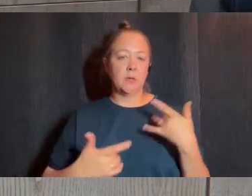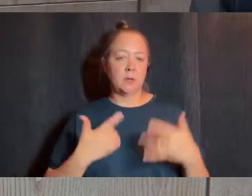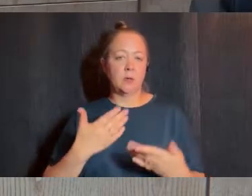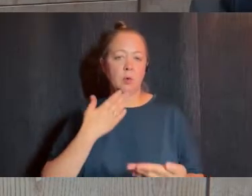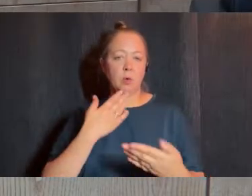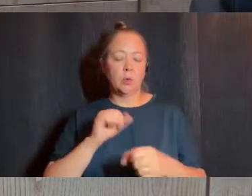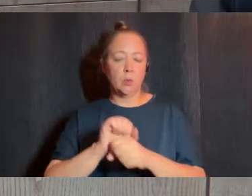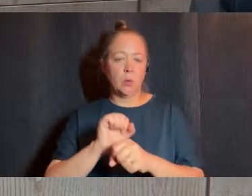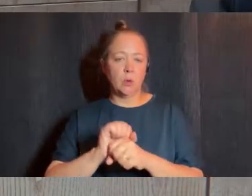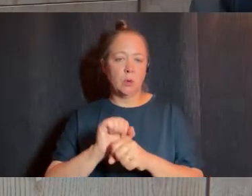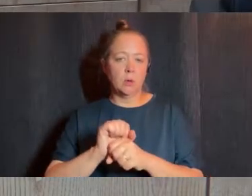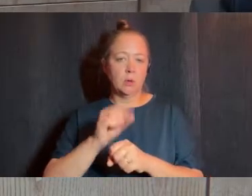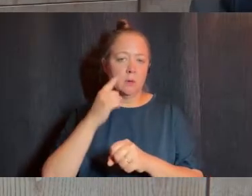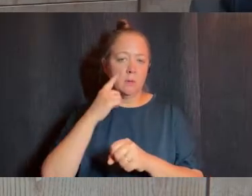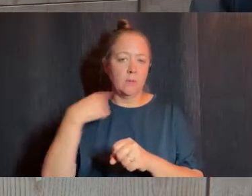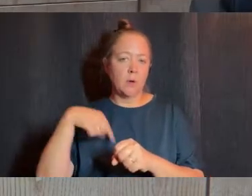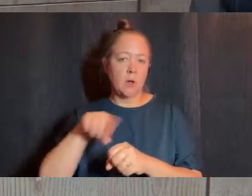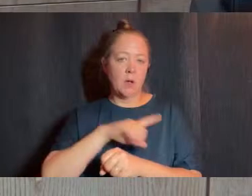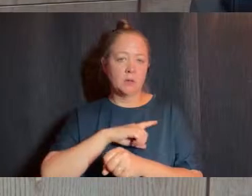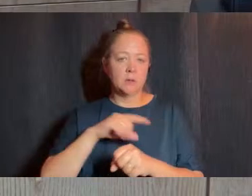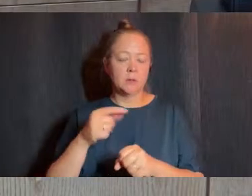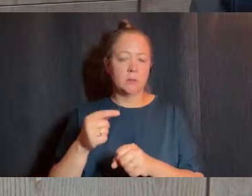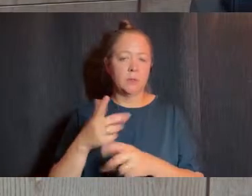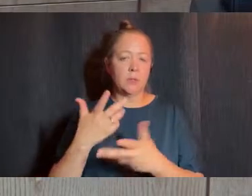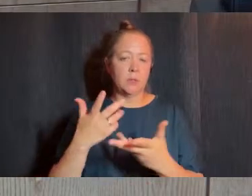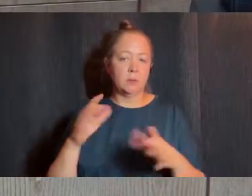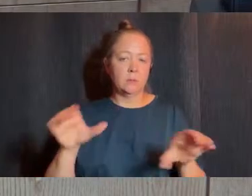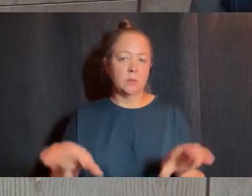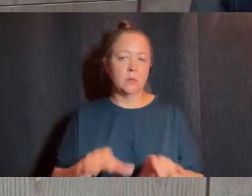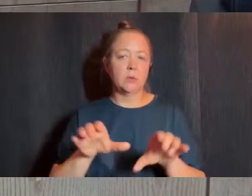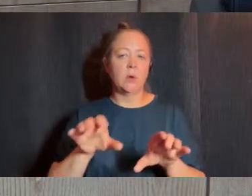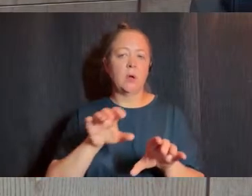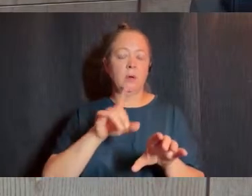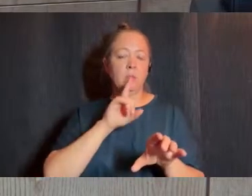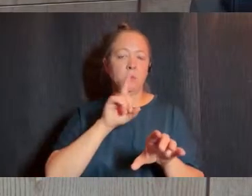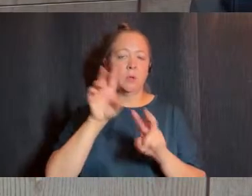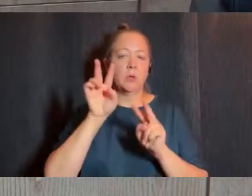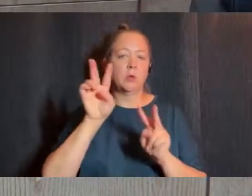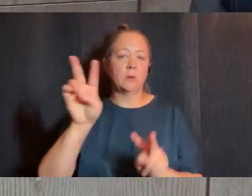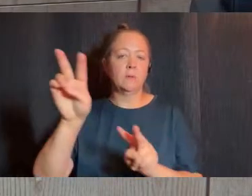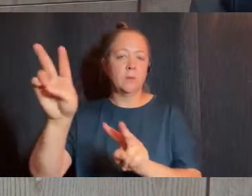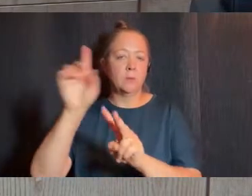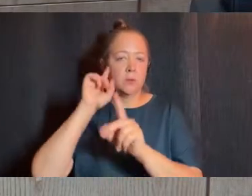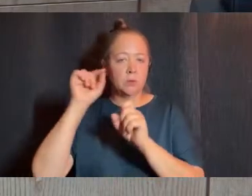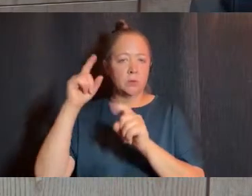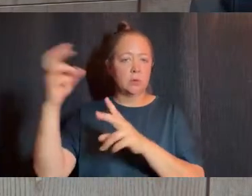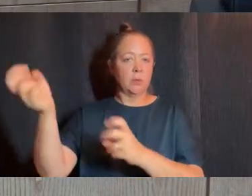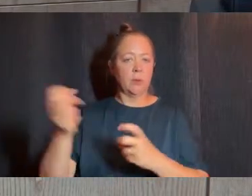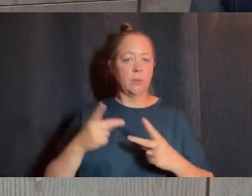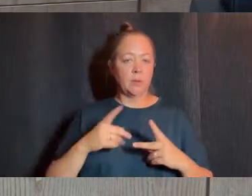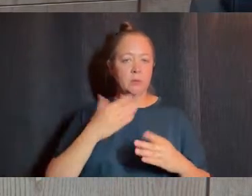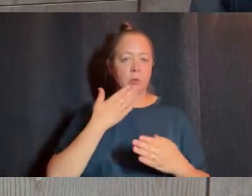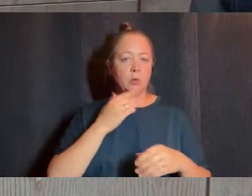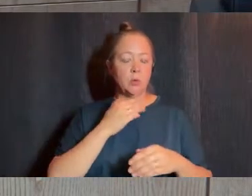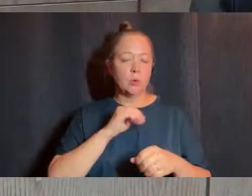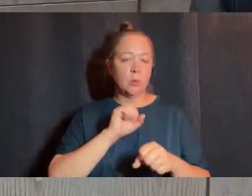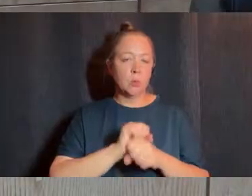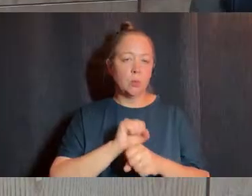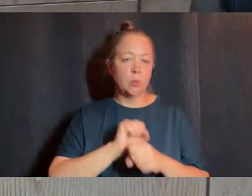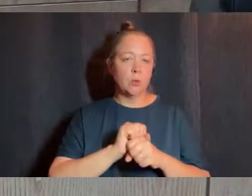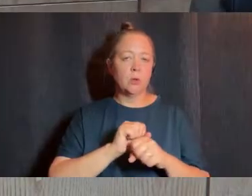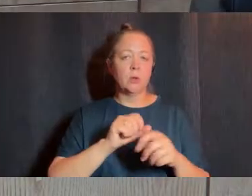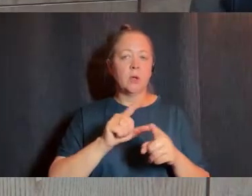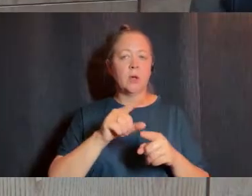forward to being able to get back to that good work and be spending our time on bike